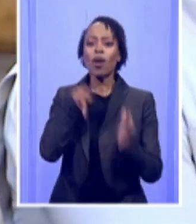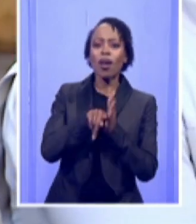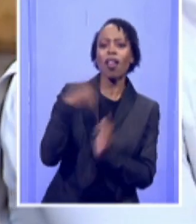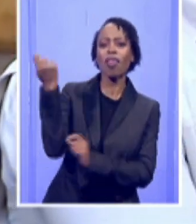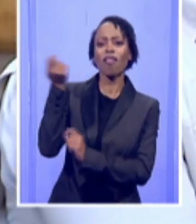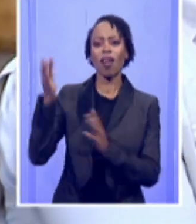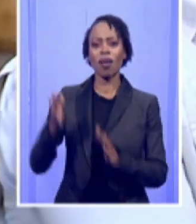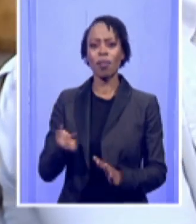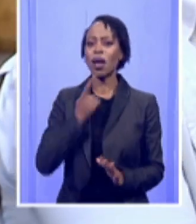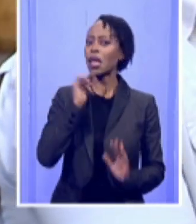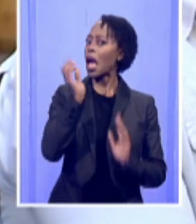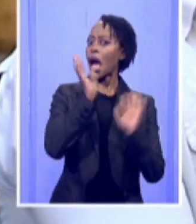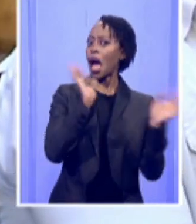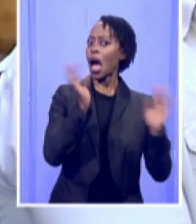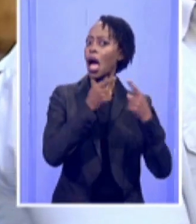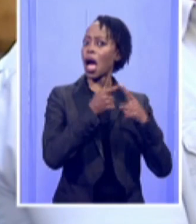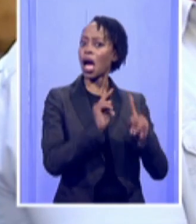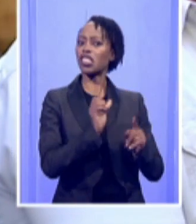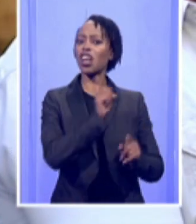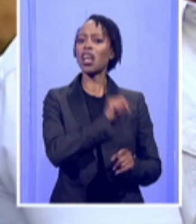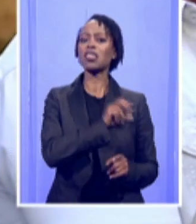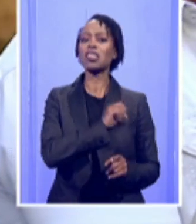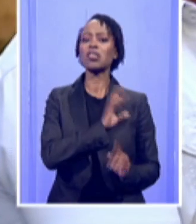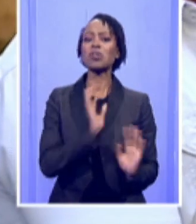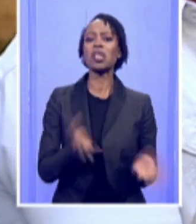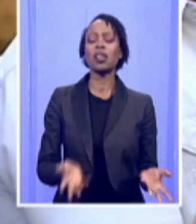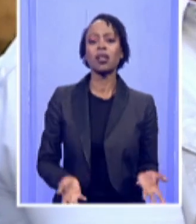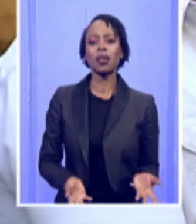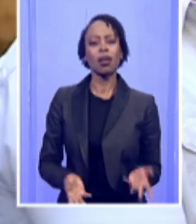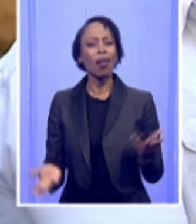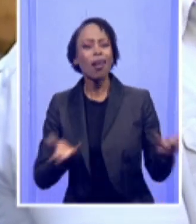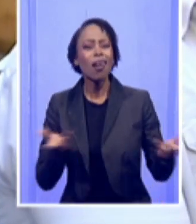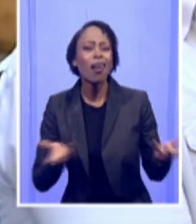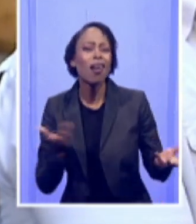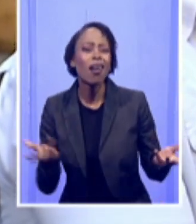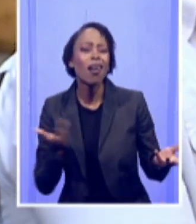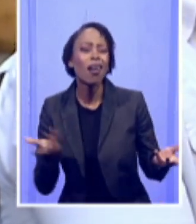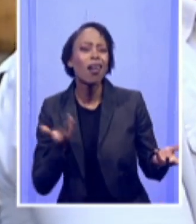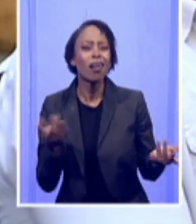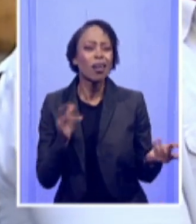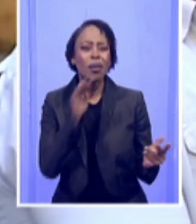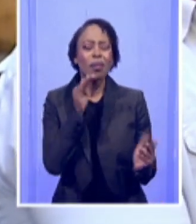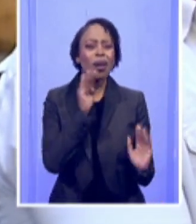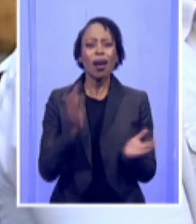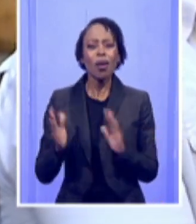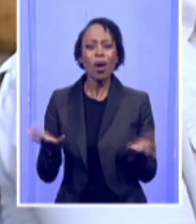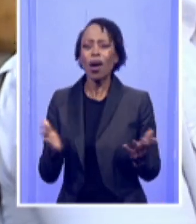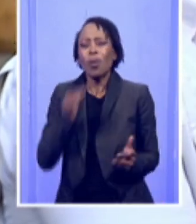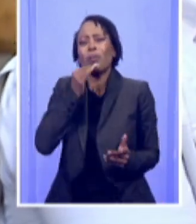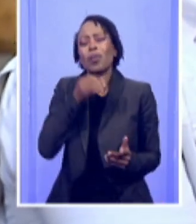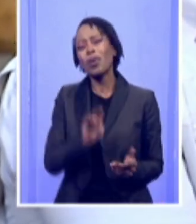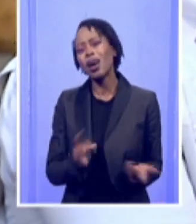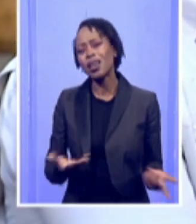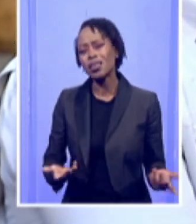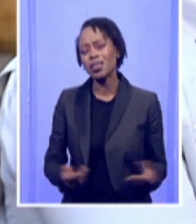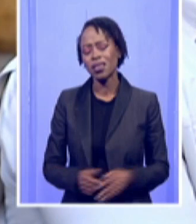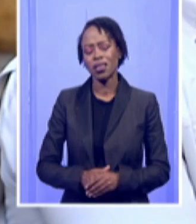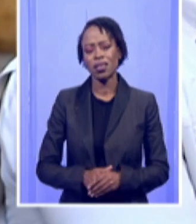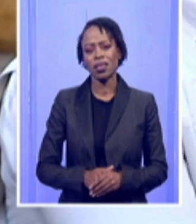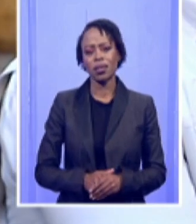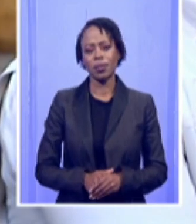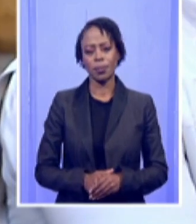only offensive. If that's not hate speech, what is hate speech? There's nothing left on the spectrum that can be hate speech if this isn't hate speech.